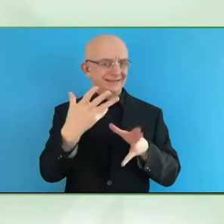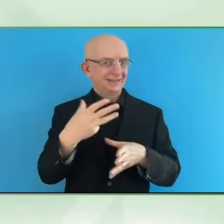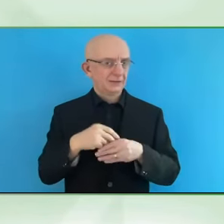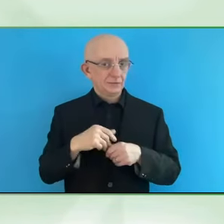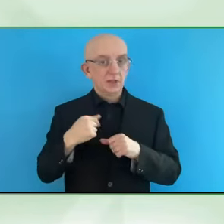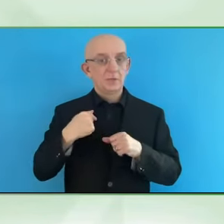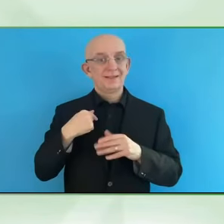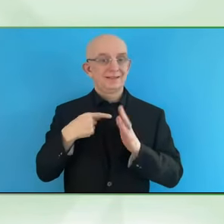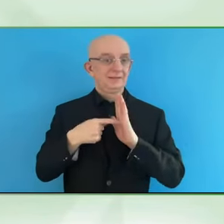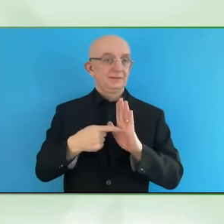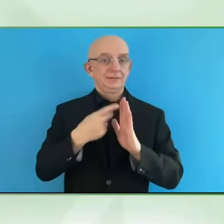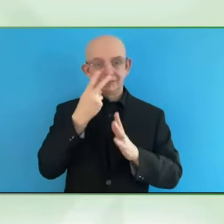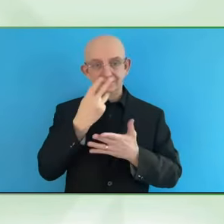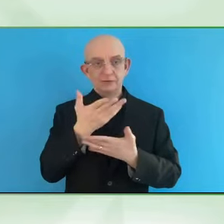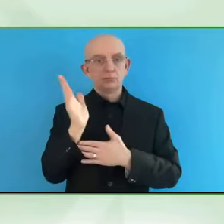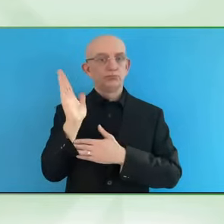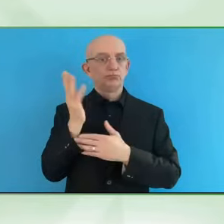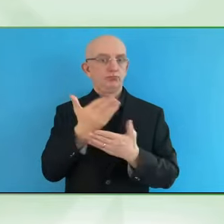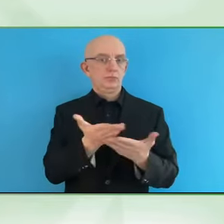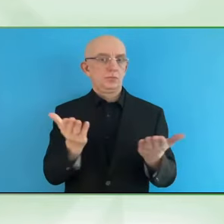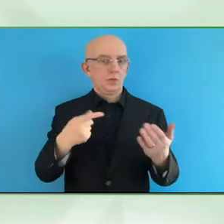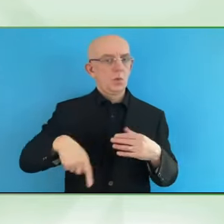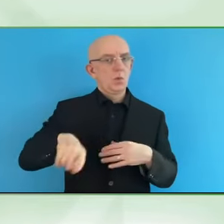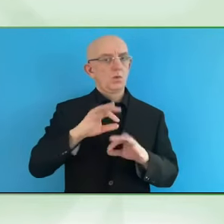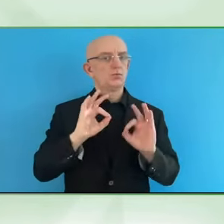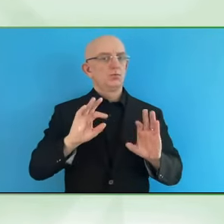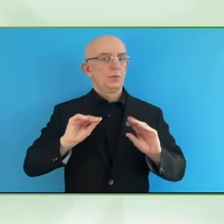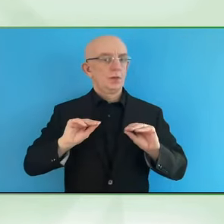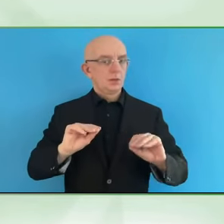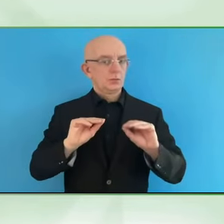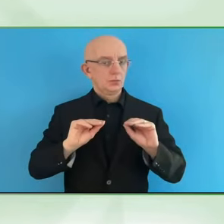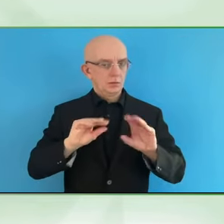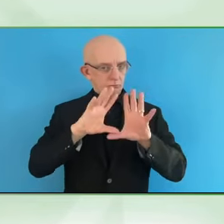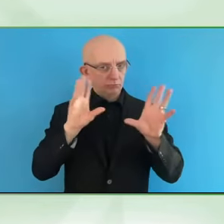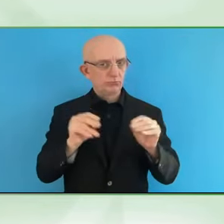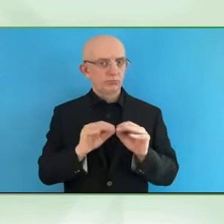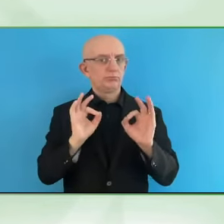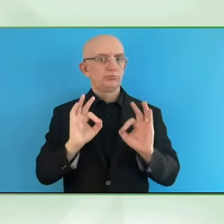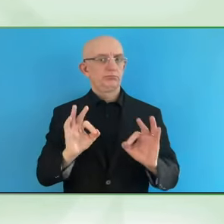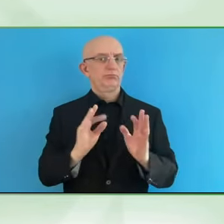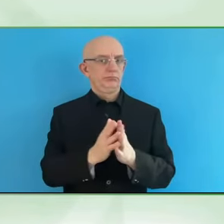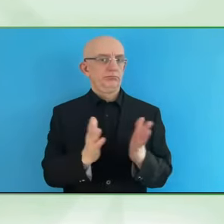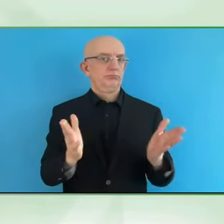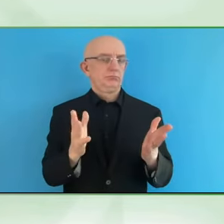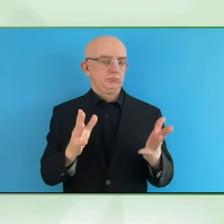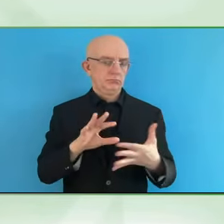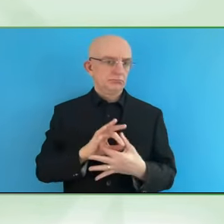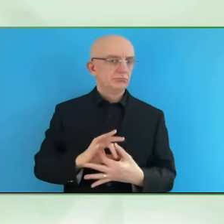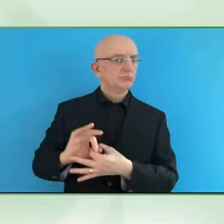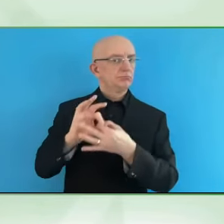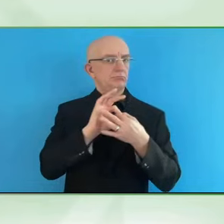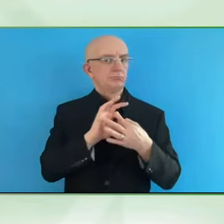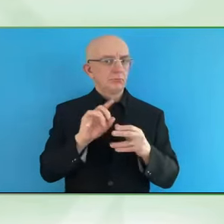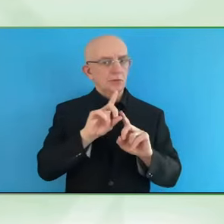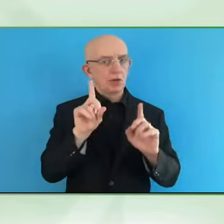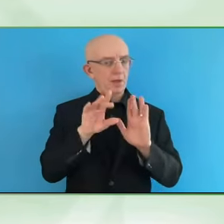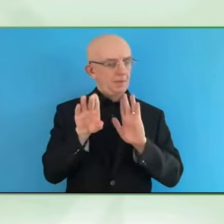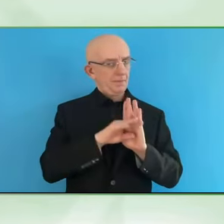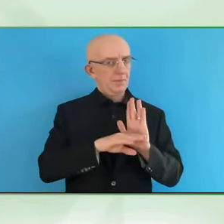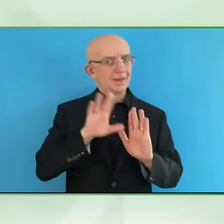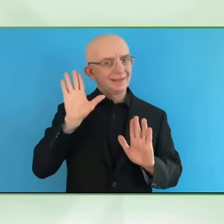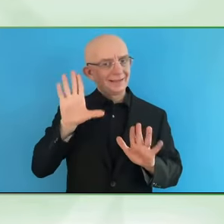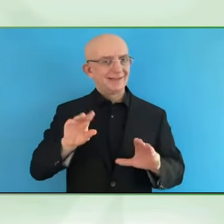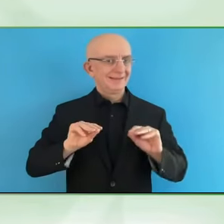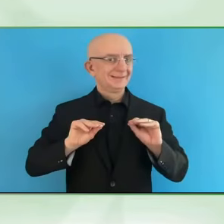strictly by what the teacher has to do or any objective learning goals. I was especially interested in the explicit link that the Italian new law